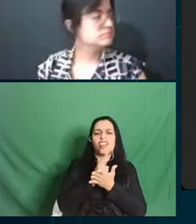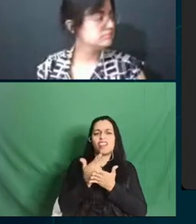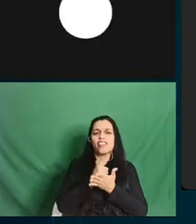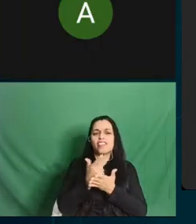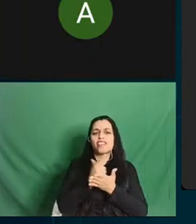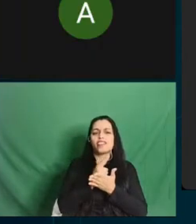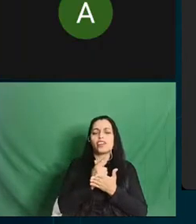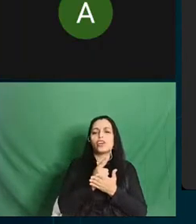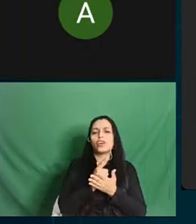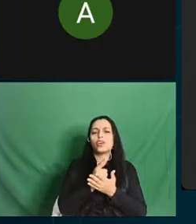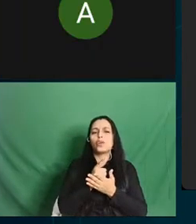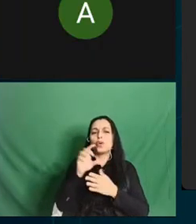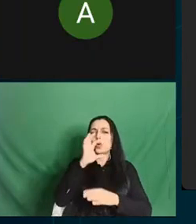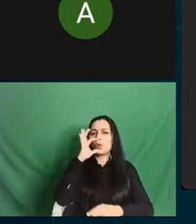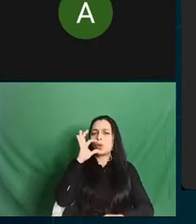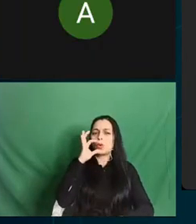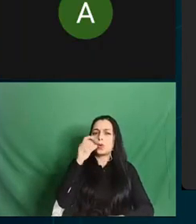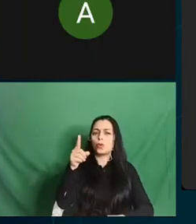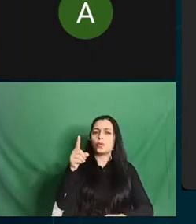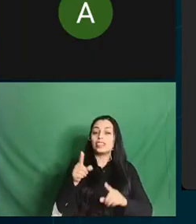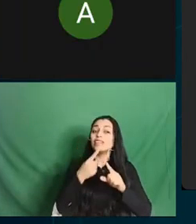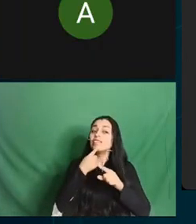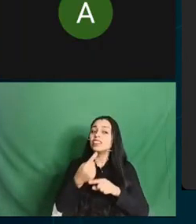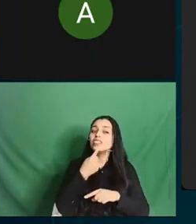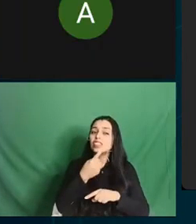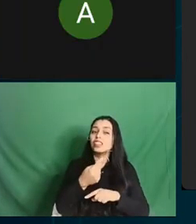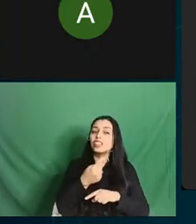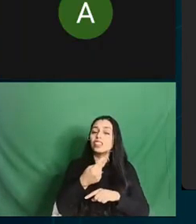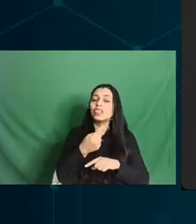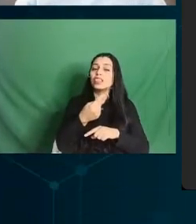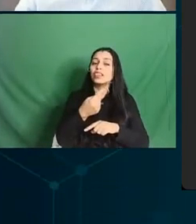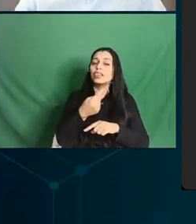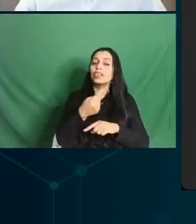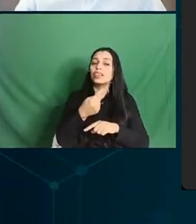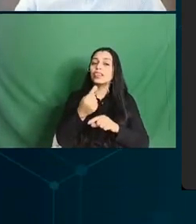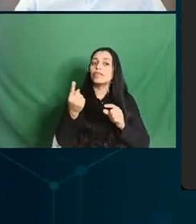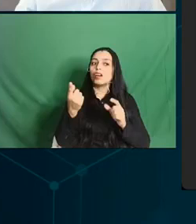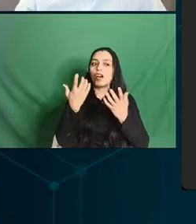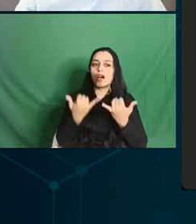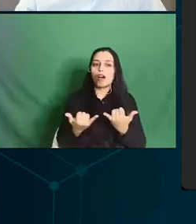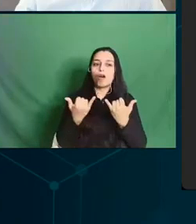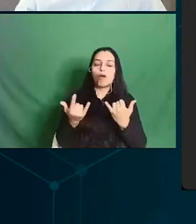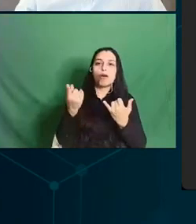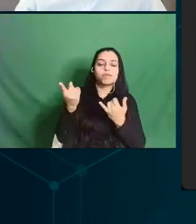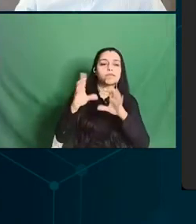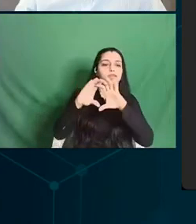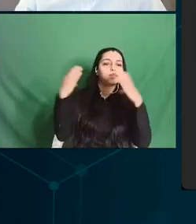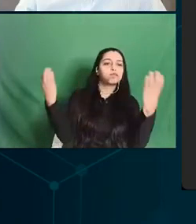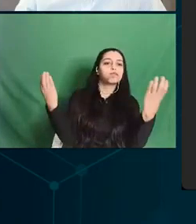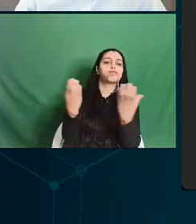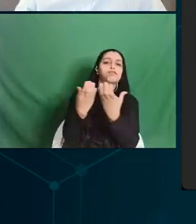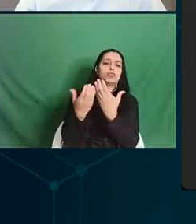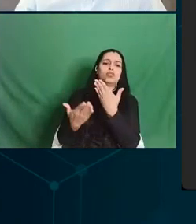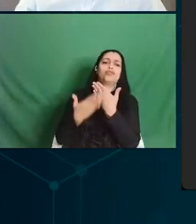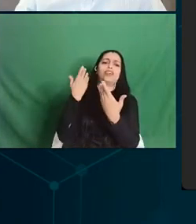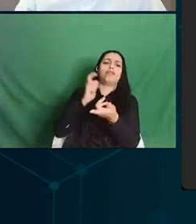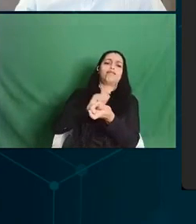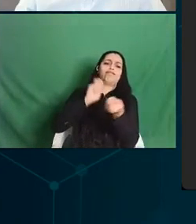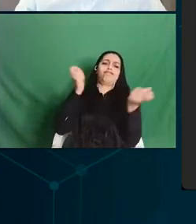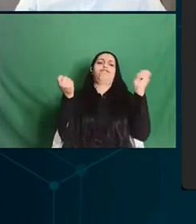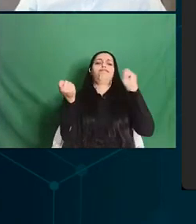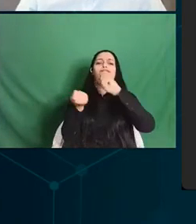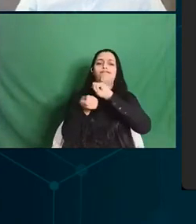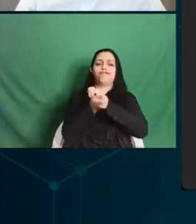his pitch is that the world out there has changed quite rapidly. These technologies are available now that